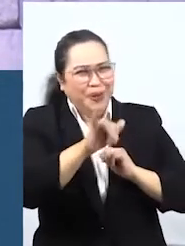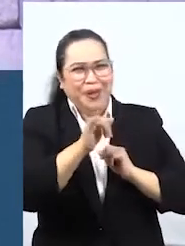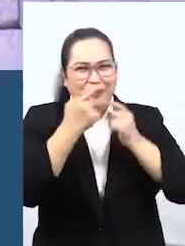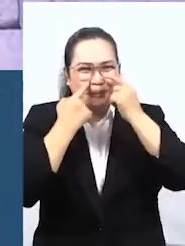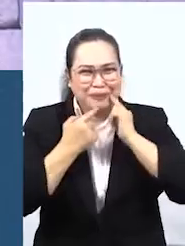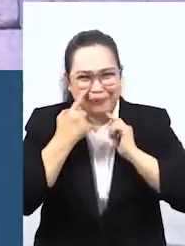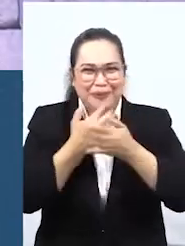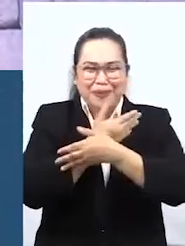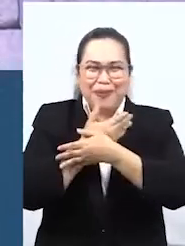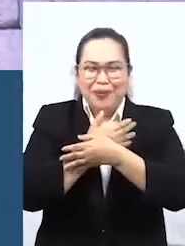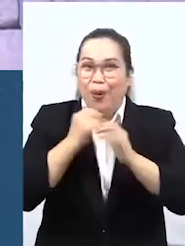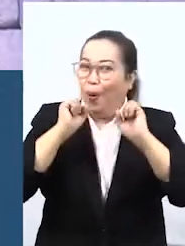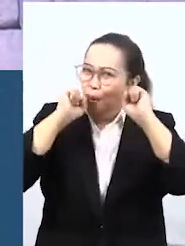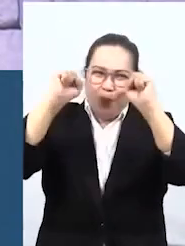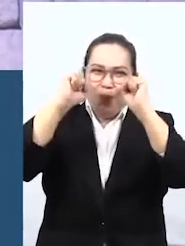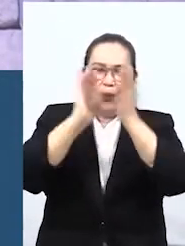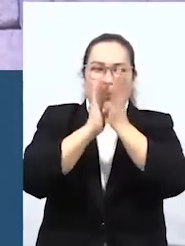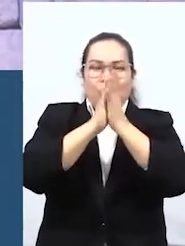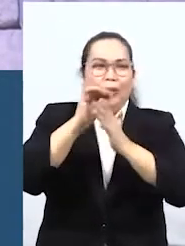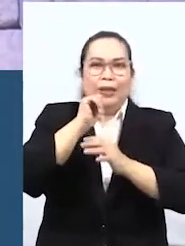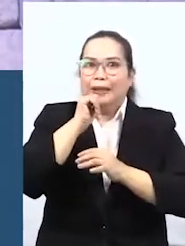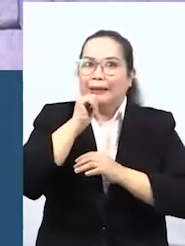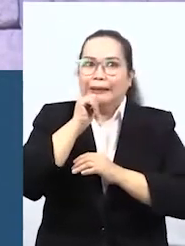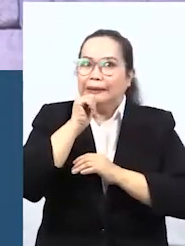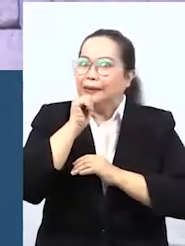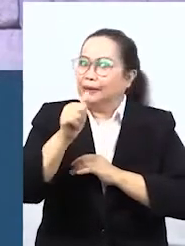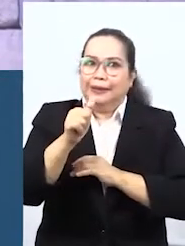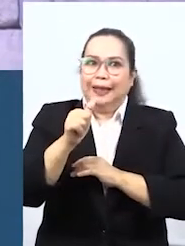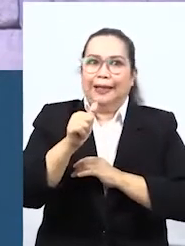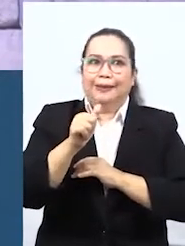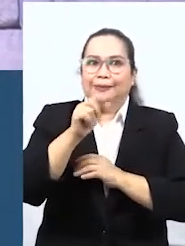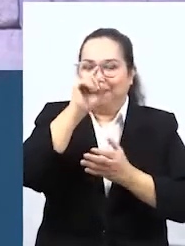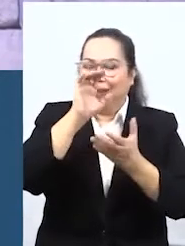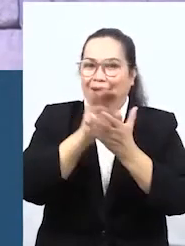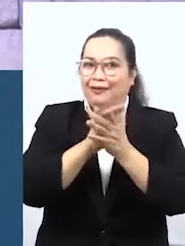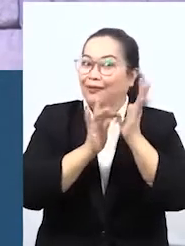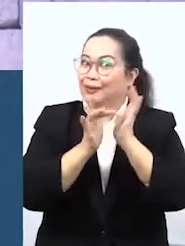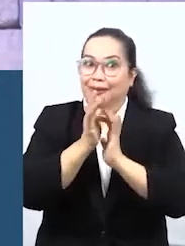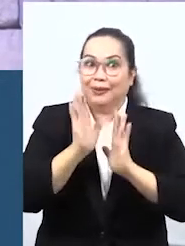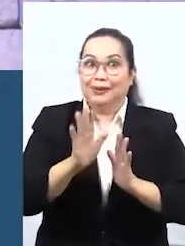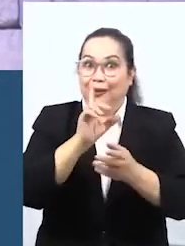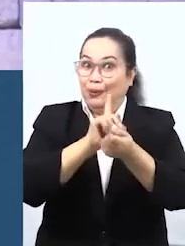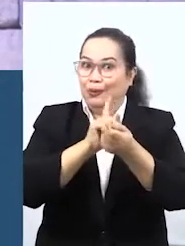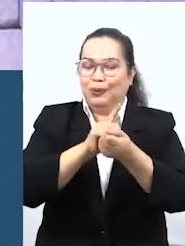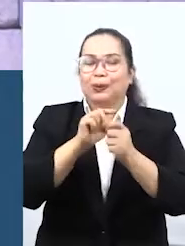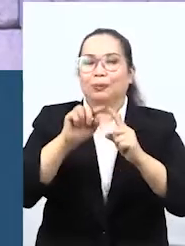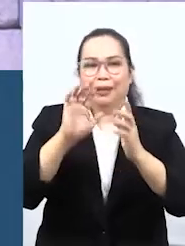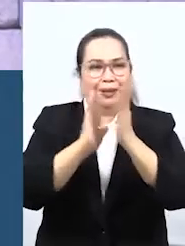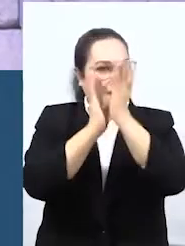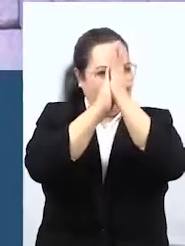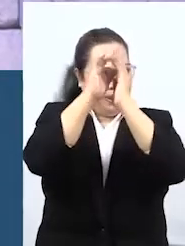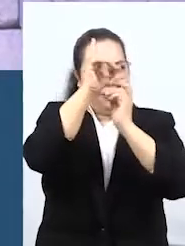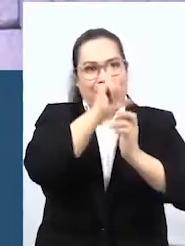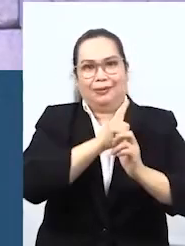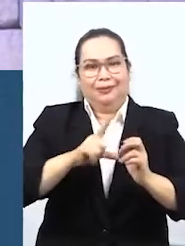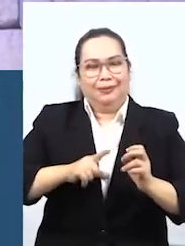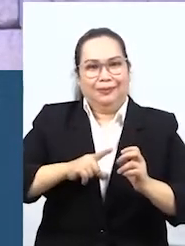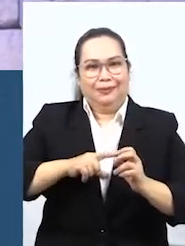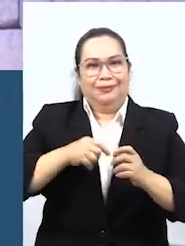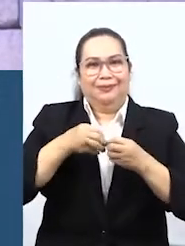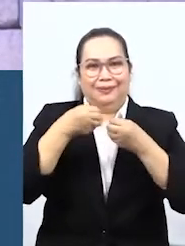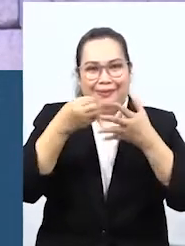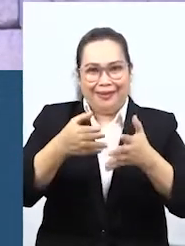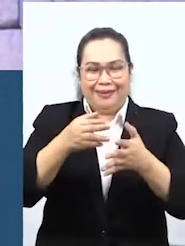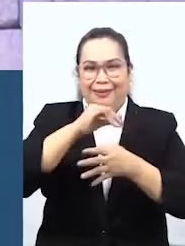my doctors were non-believers They were all saying praise the Lord I named my son Josiah